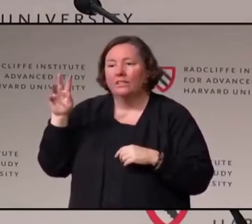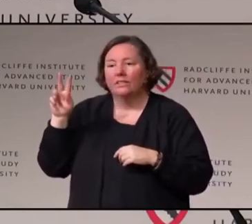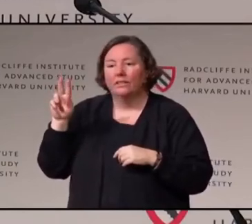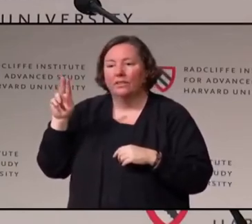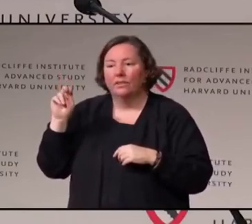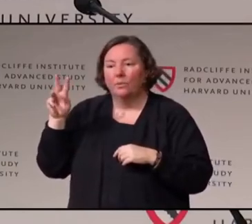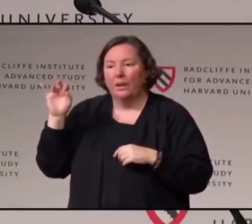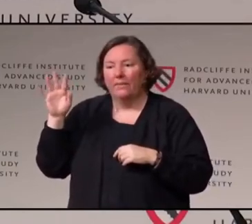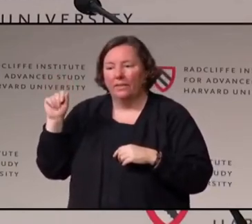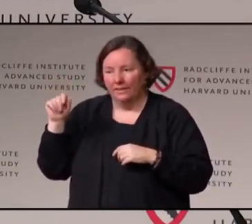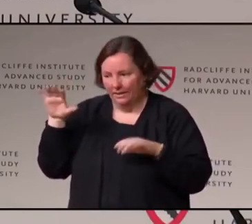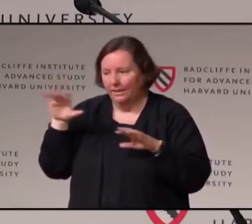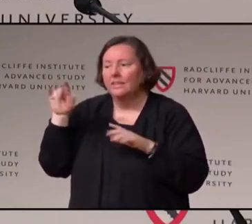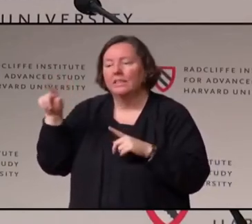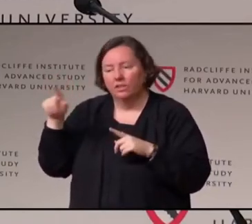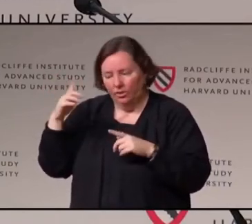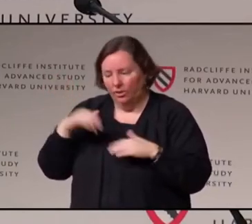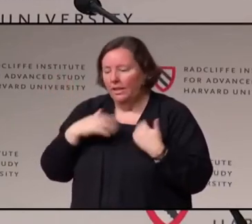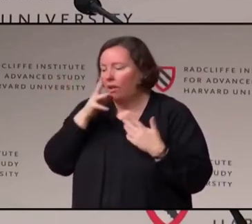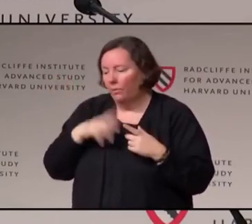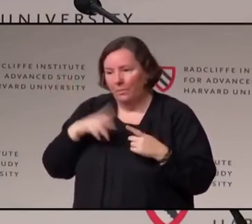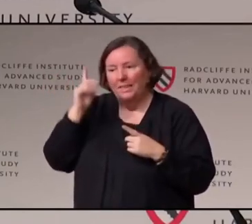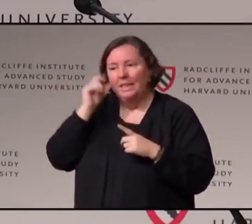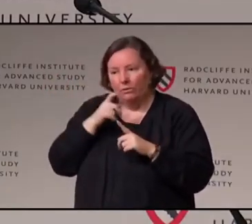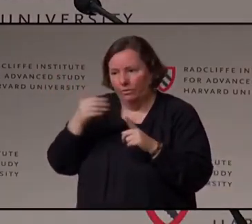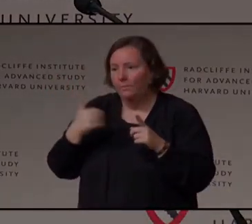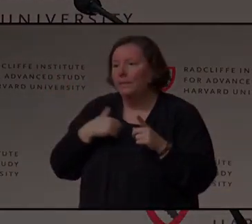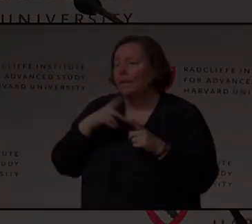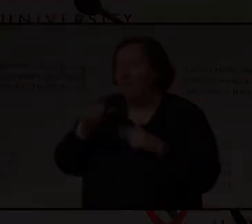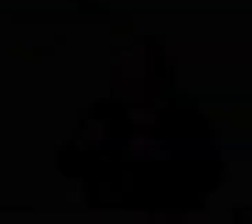Maria is a young woman with Down syndrome who lives in Peru.